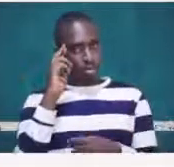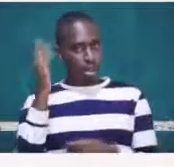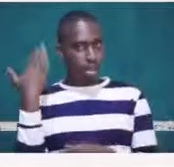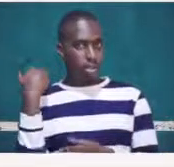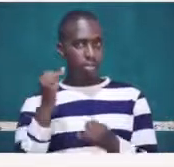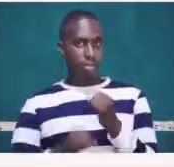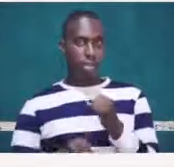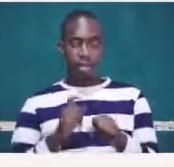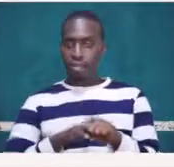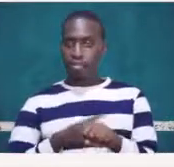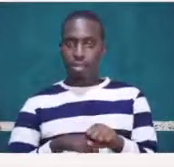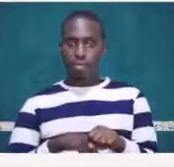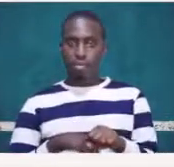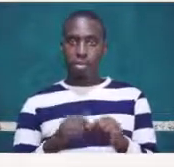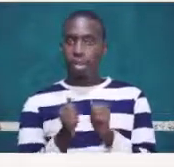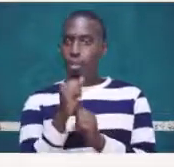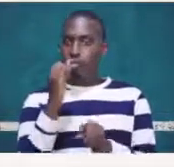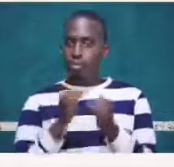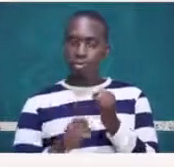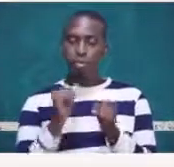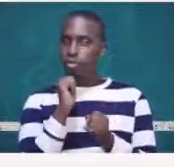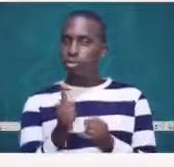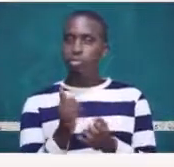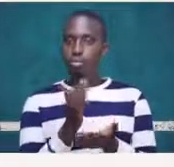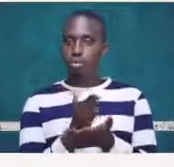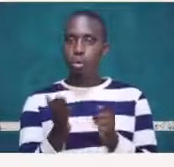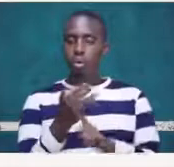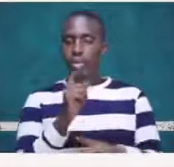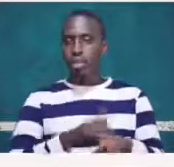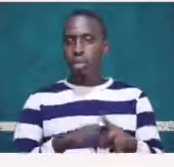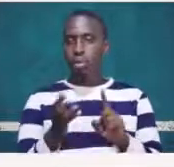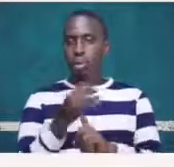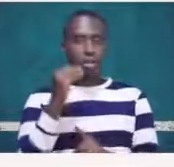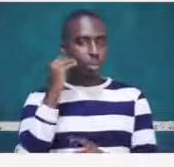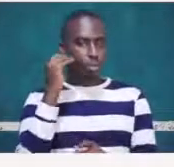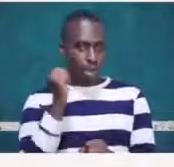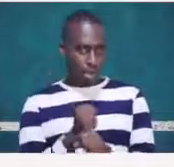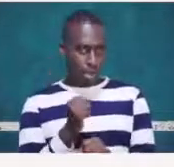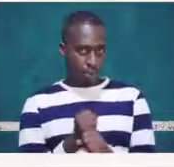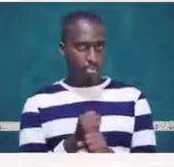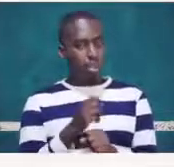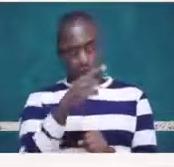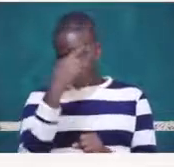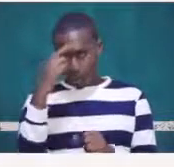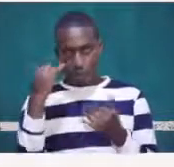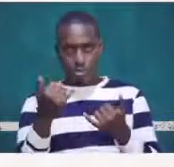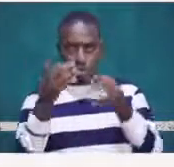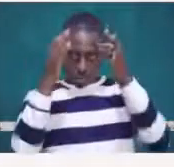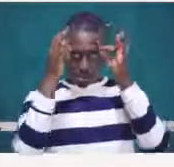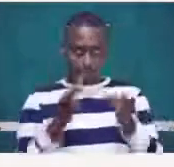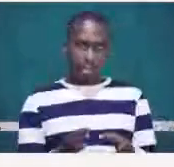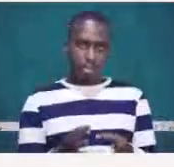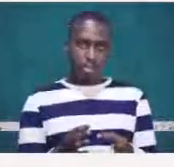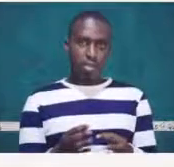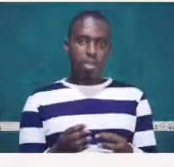time, when we were about to finish, we didn't get the time to have a homework. So that's why I decided